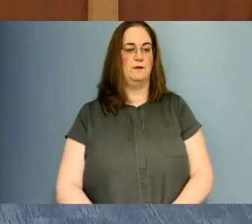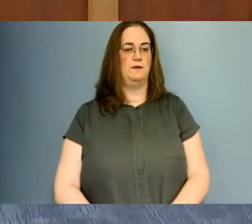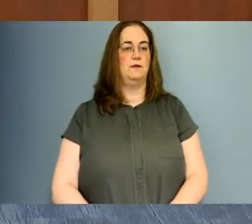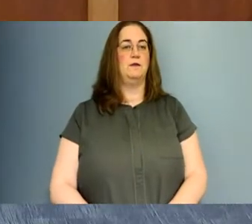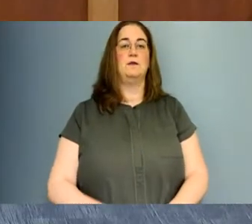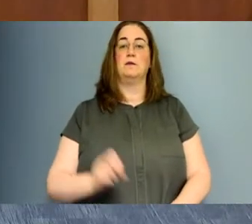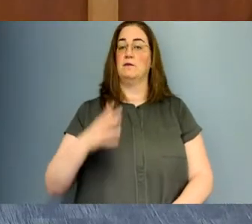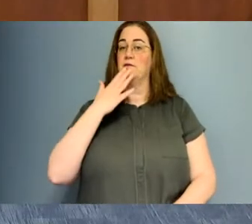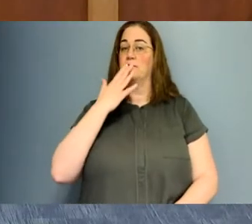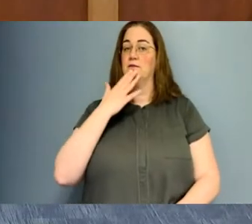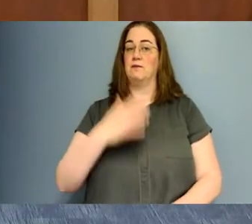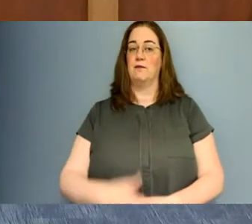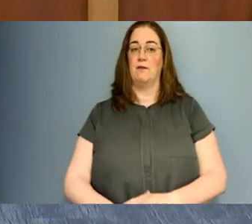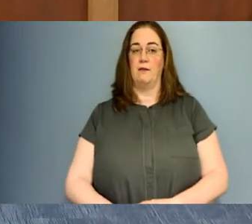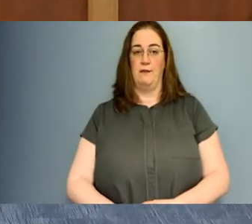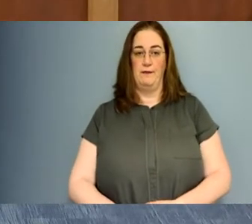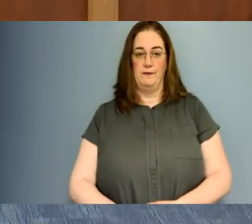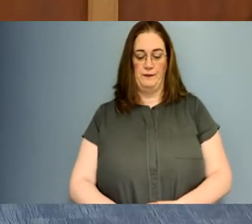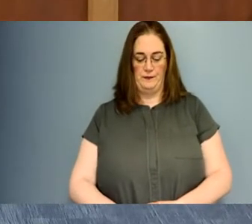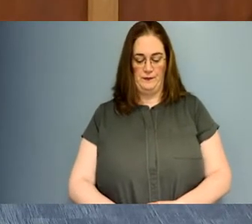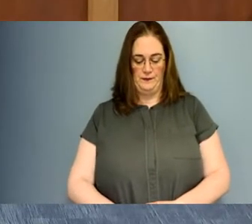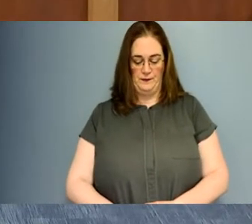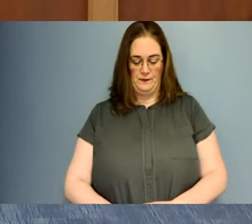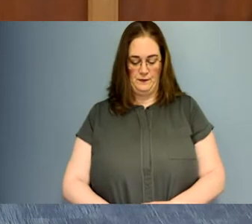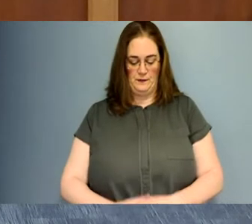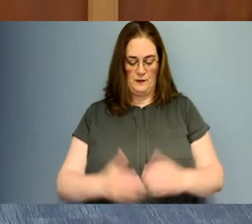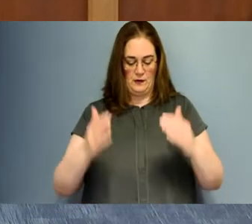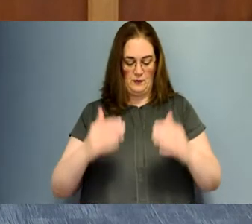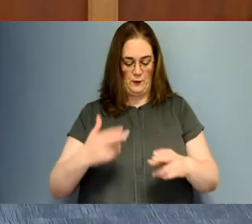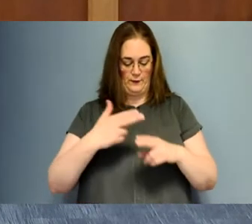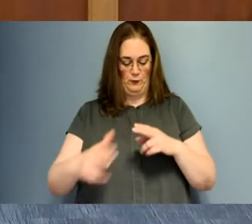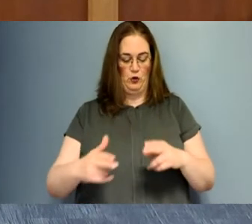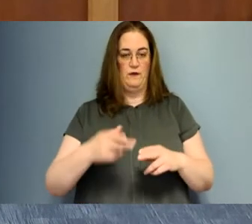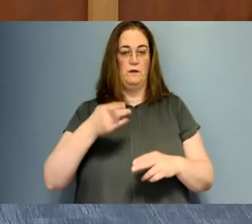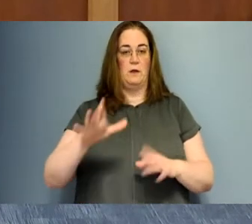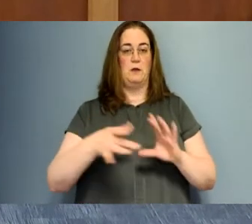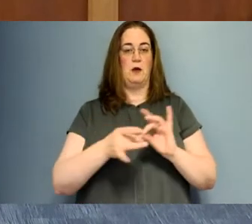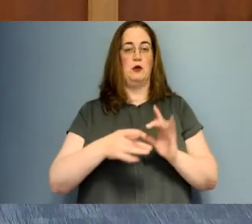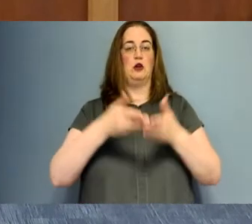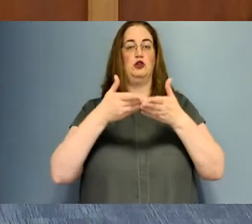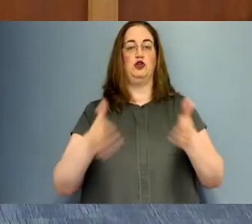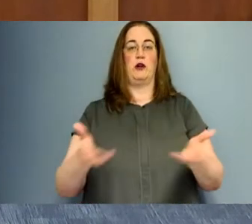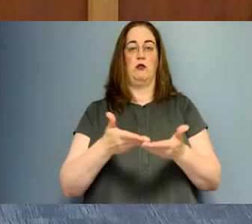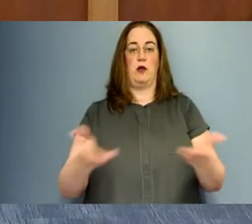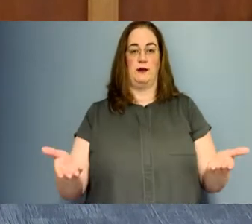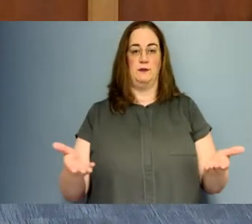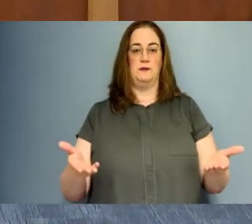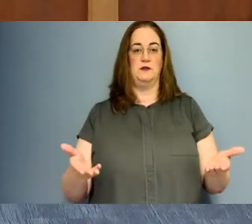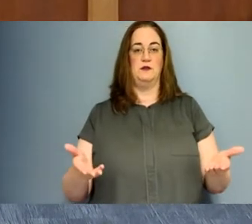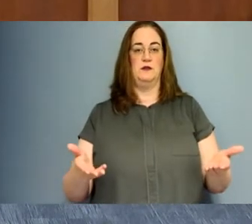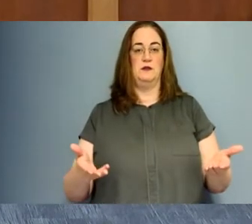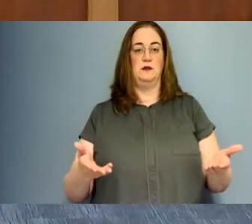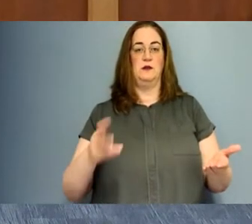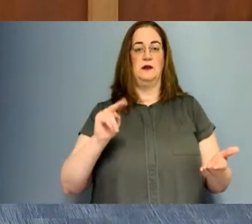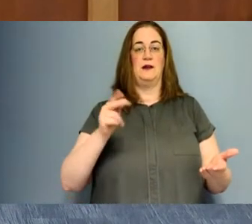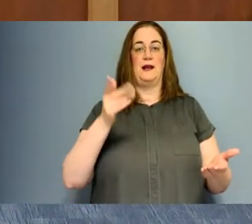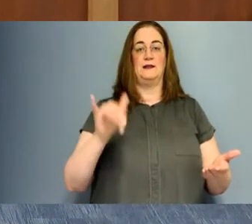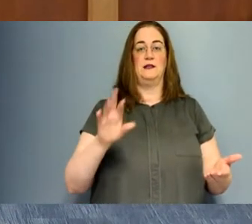you. All right, well, I'll move to brief public comments on general items. Nancy